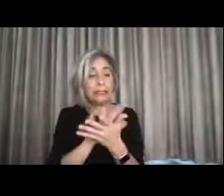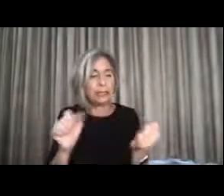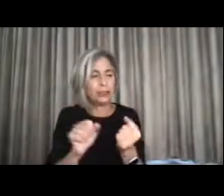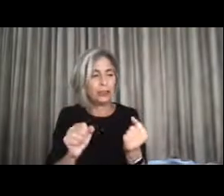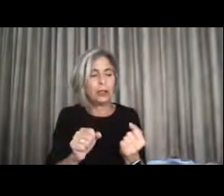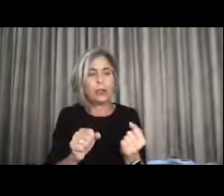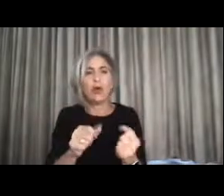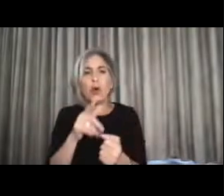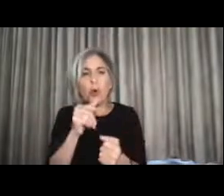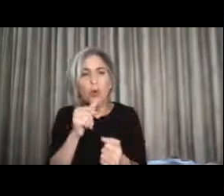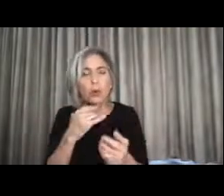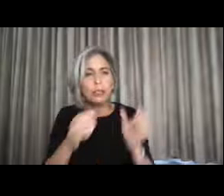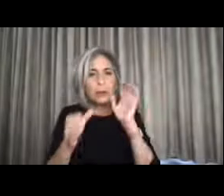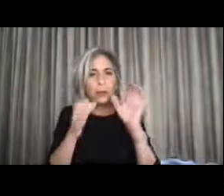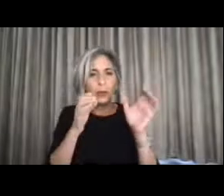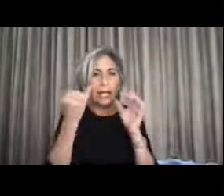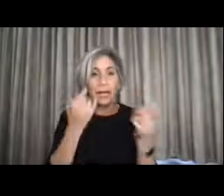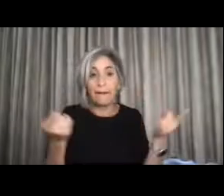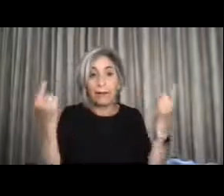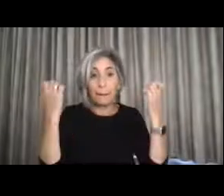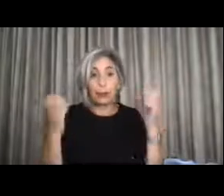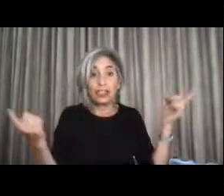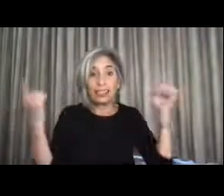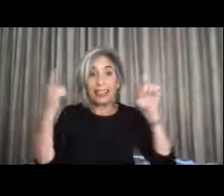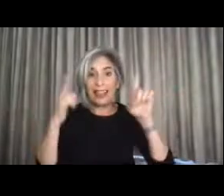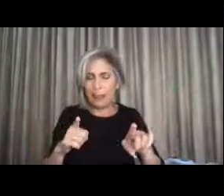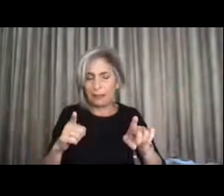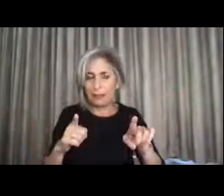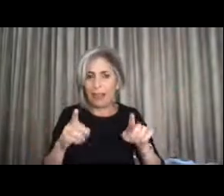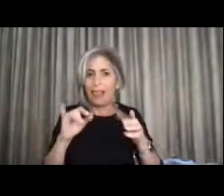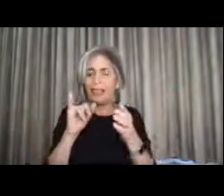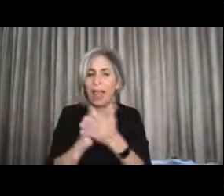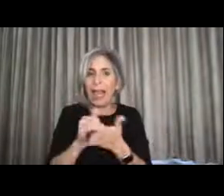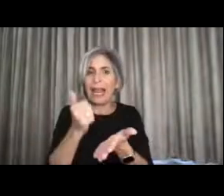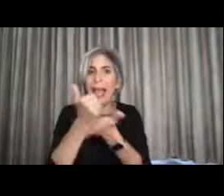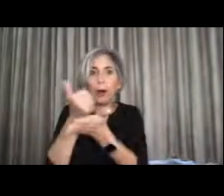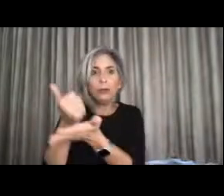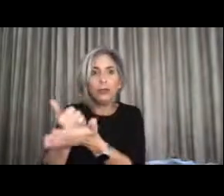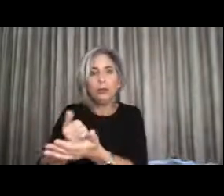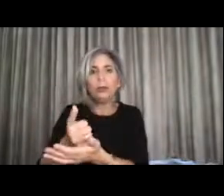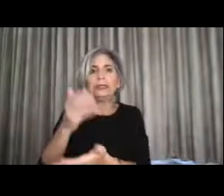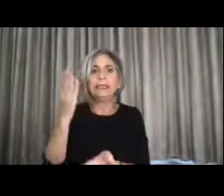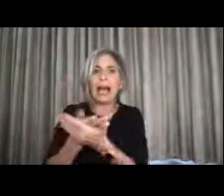your spokesperson in the event of emergency really takes the stress out of you having to answer all those calls and texts.